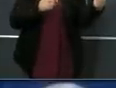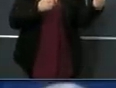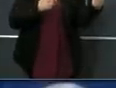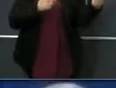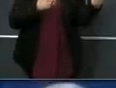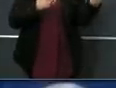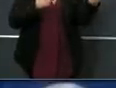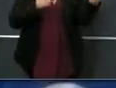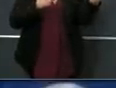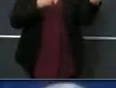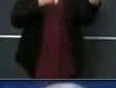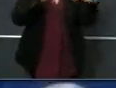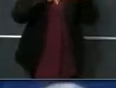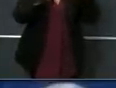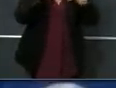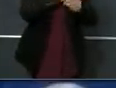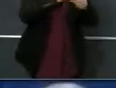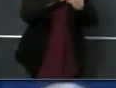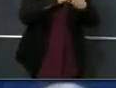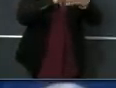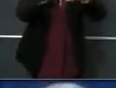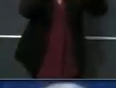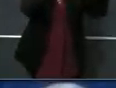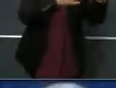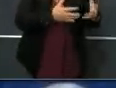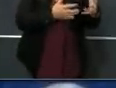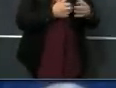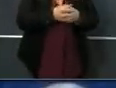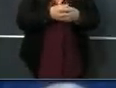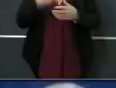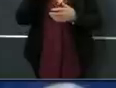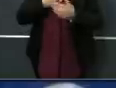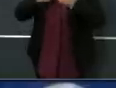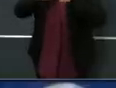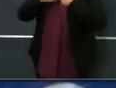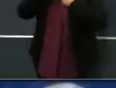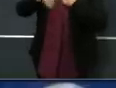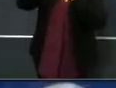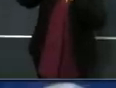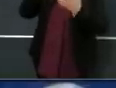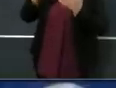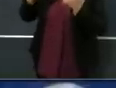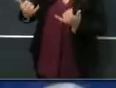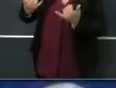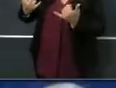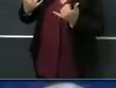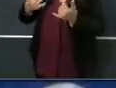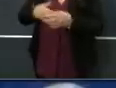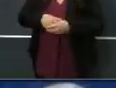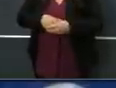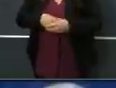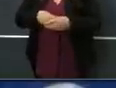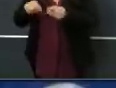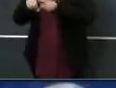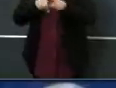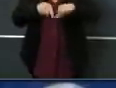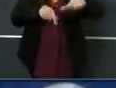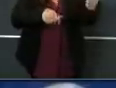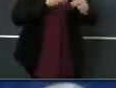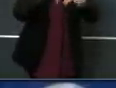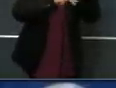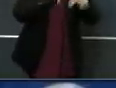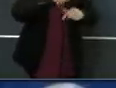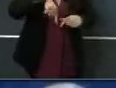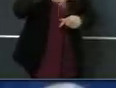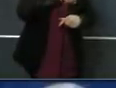data we're working on the SNF side, but we now have that data as it relates to these other facilities.